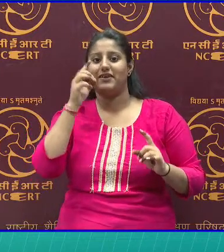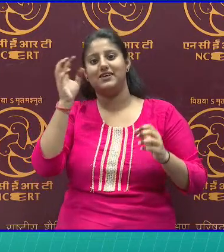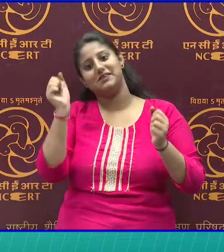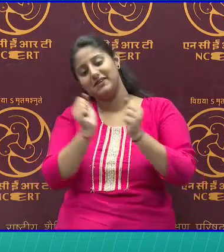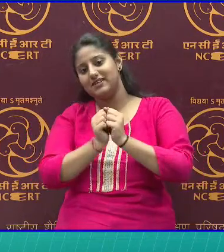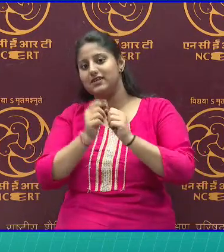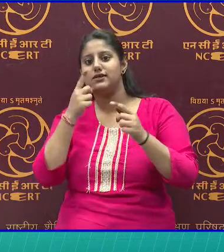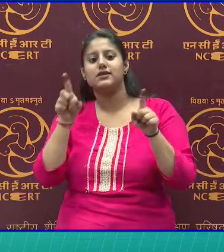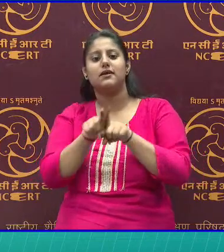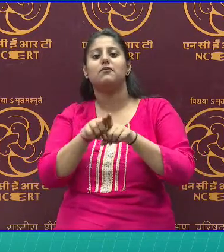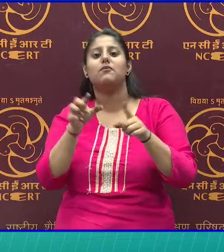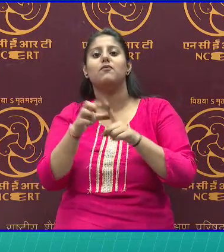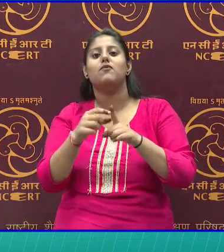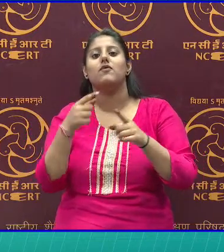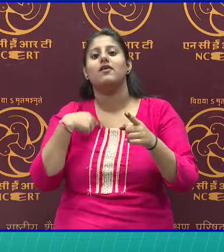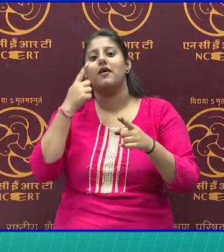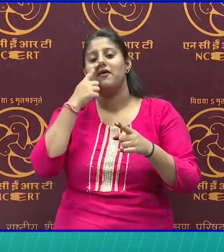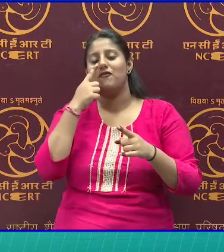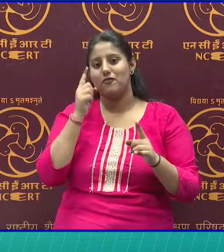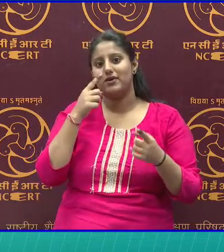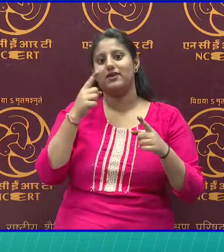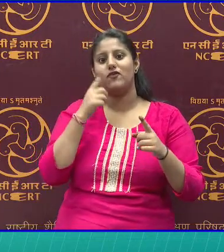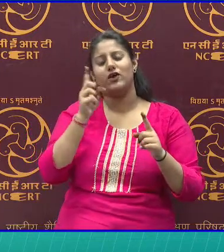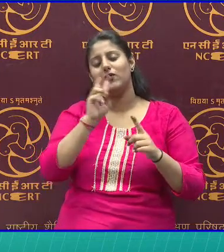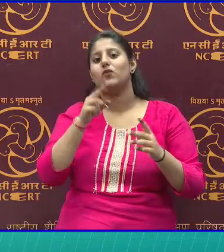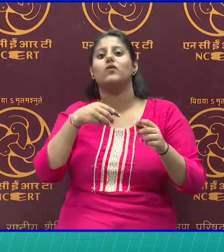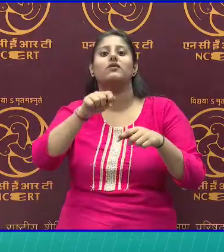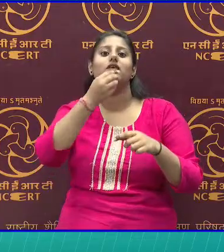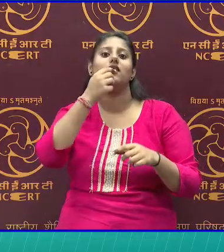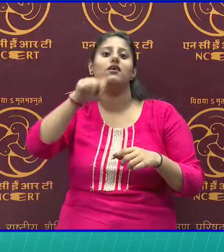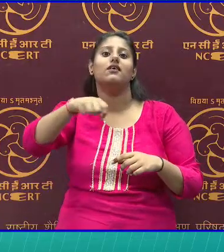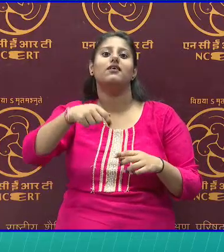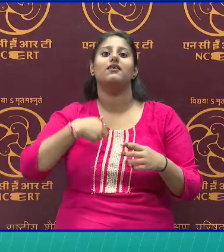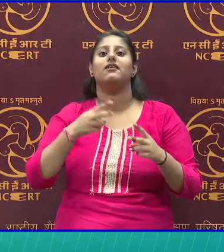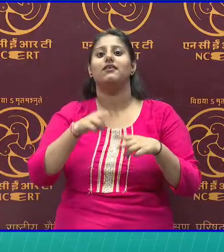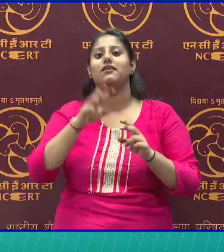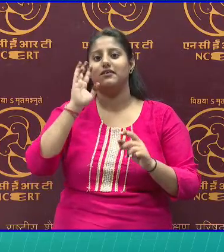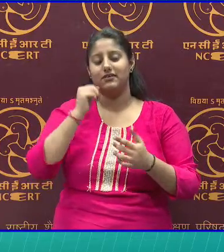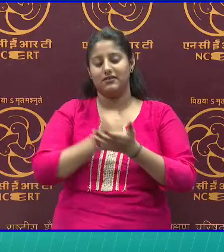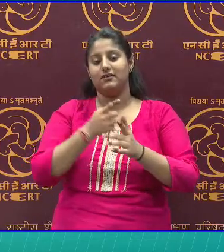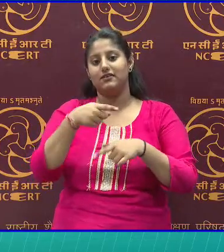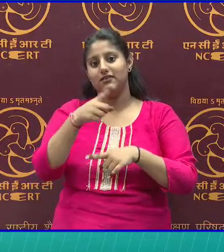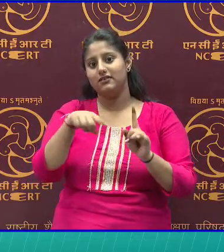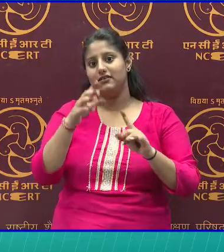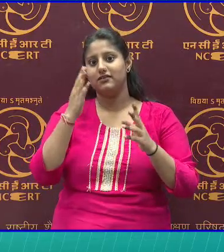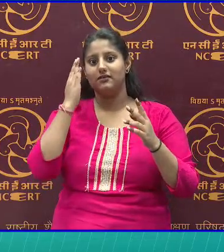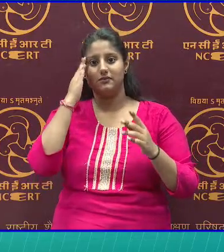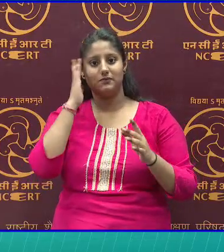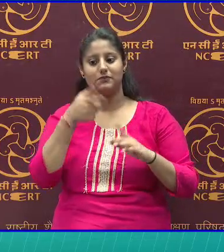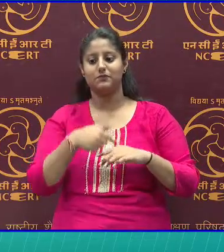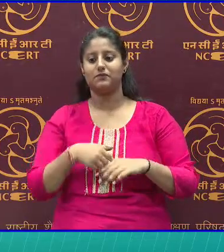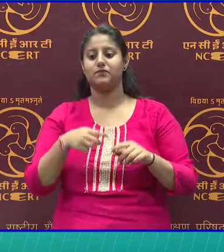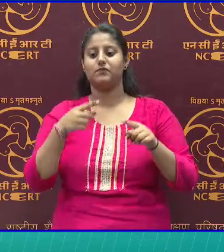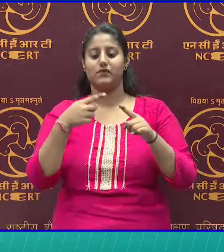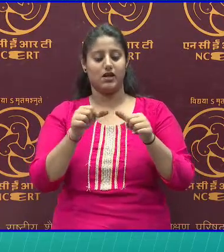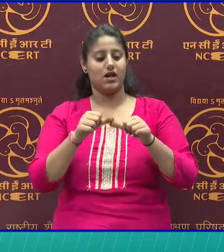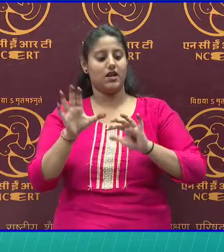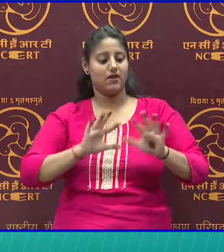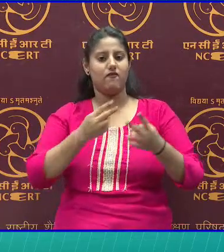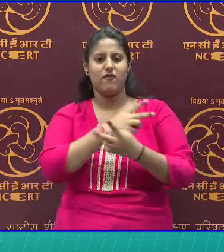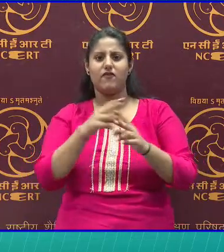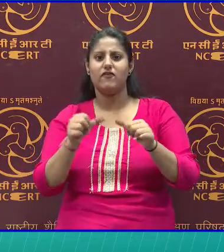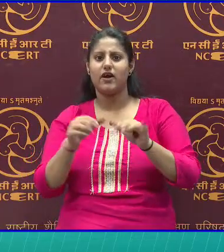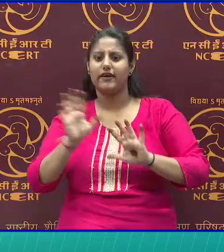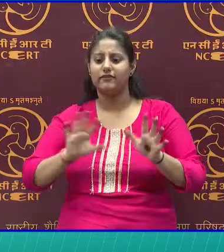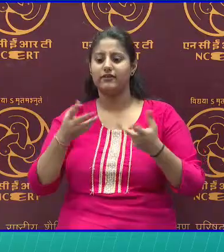and you the fathers also cook, I am Right. sure. So it's that how do we break that stereotype through the different activities. And in the